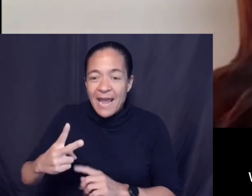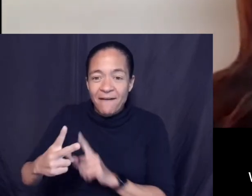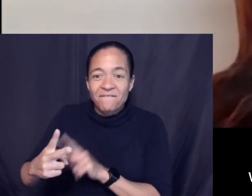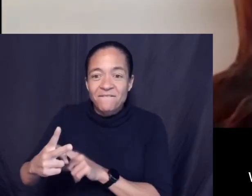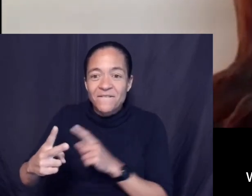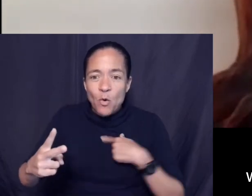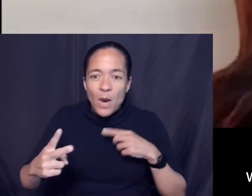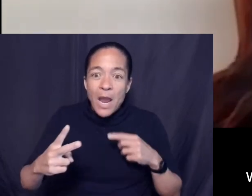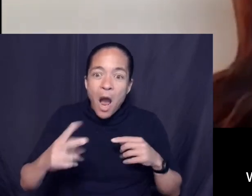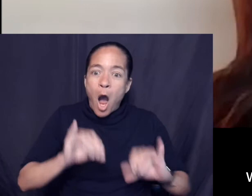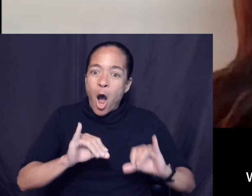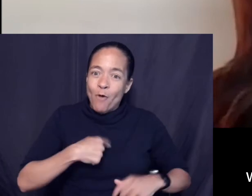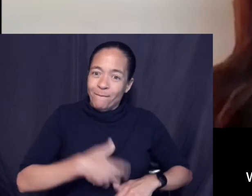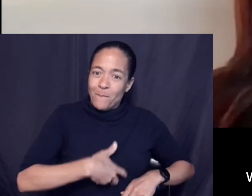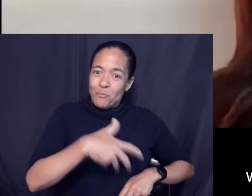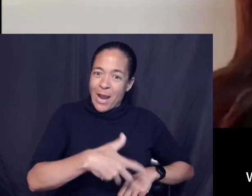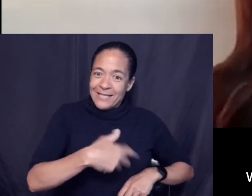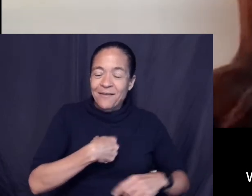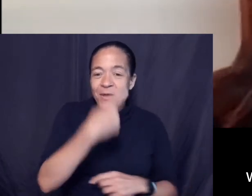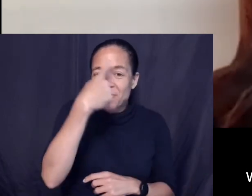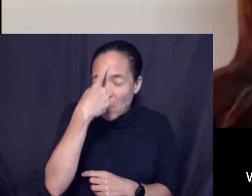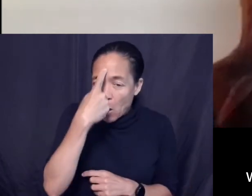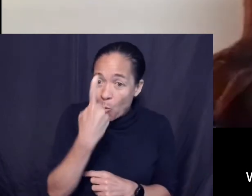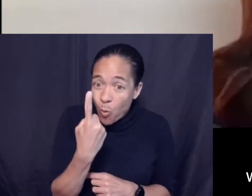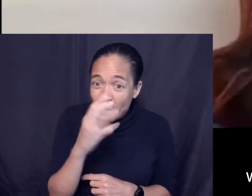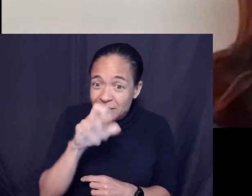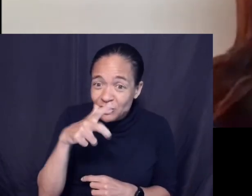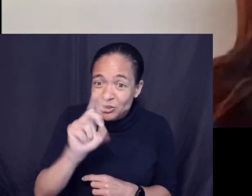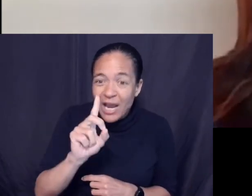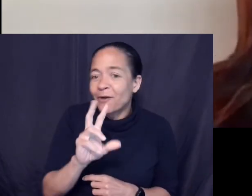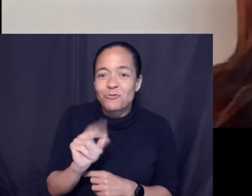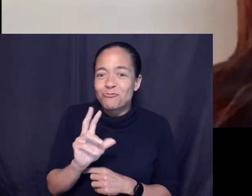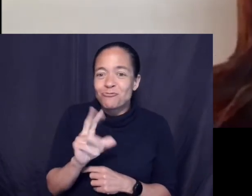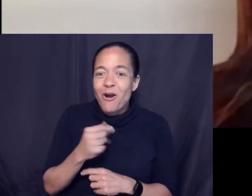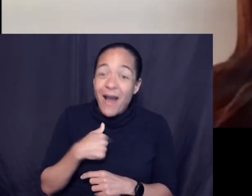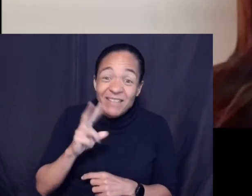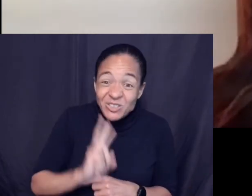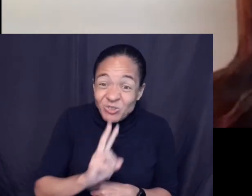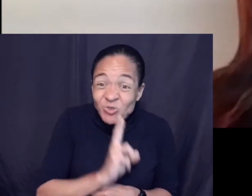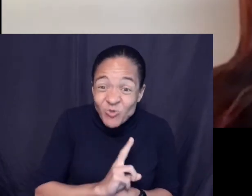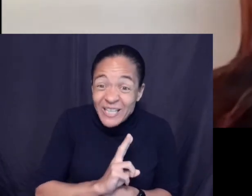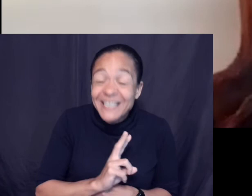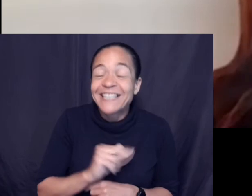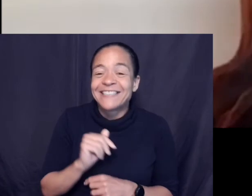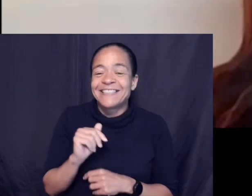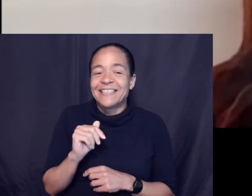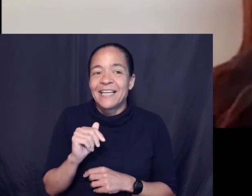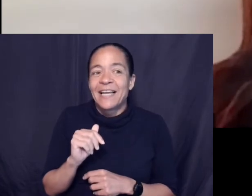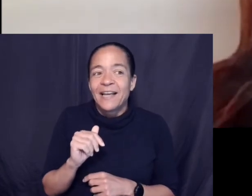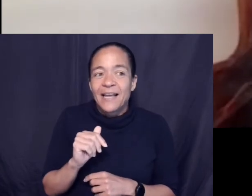were pregnant with, we thought, just one other child. And it turned out I was actually pregnant with